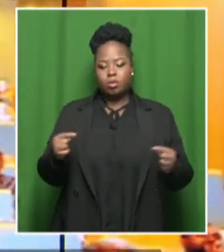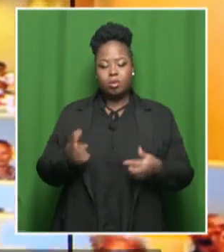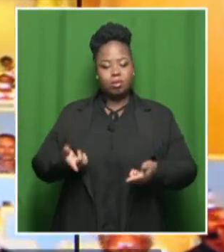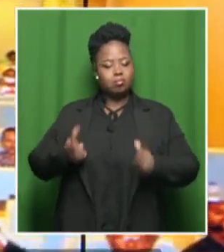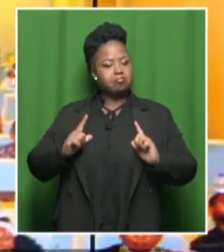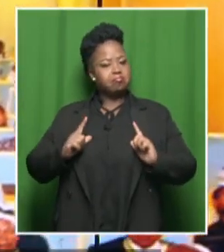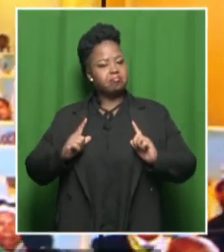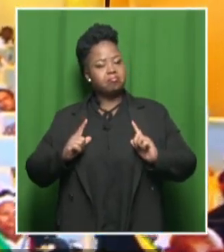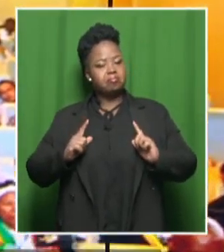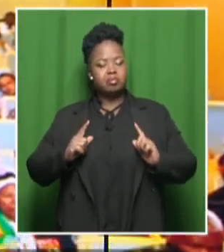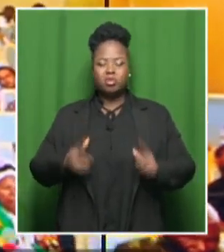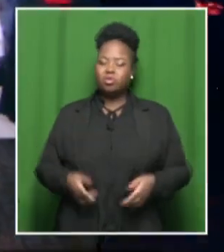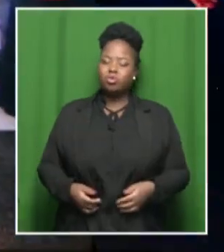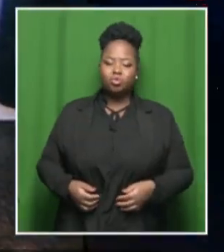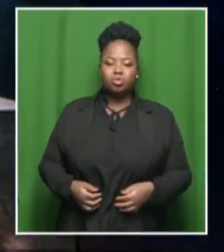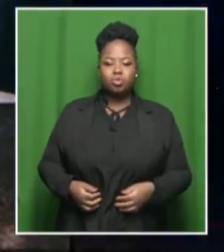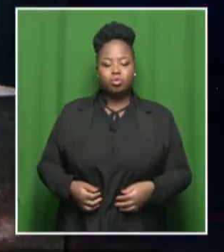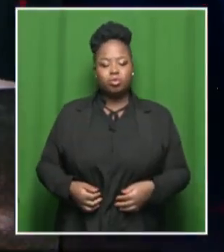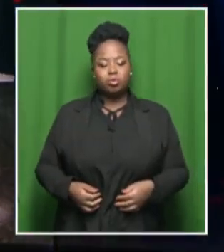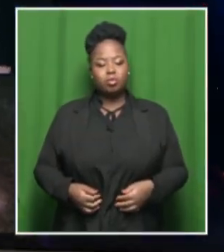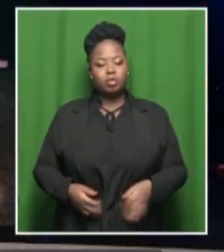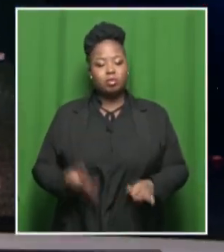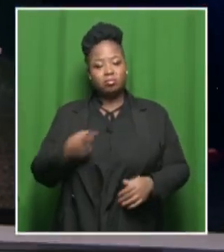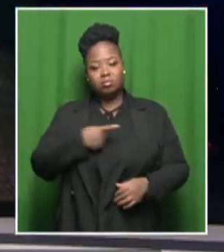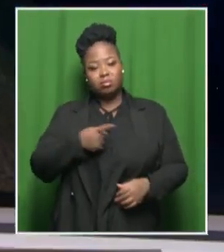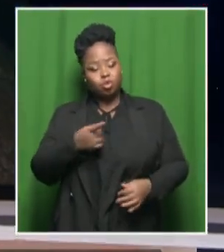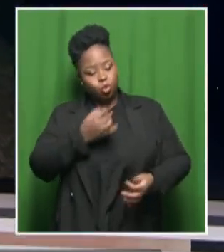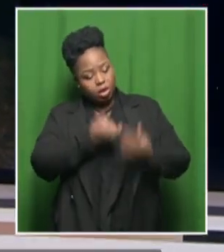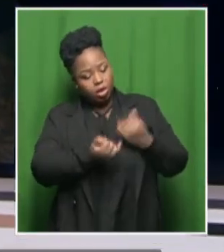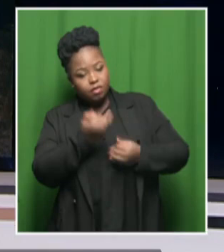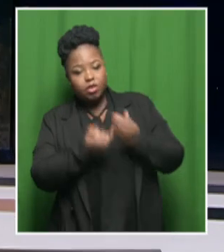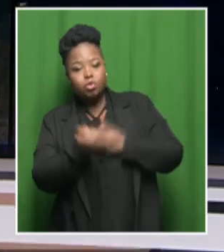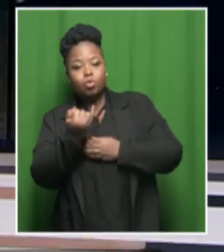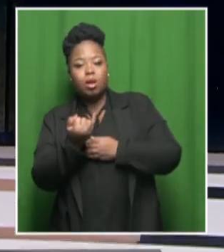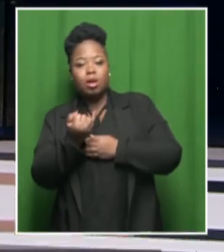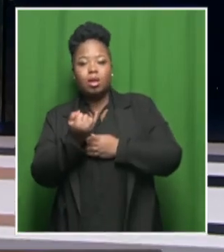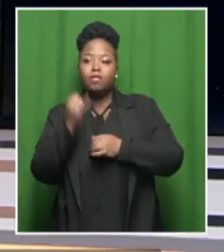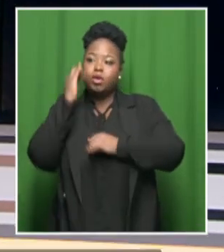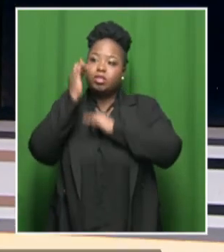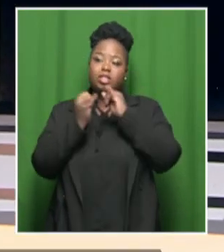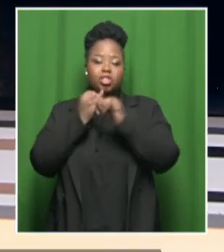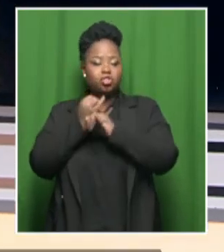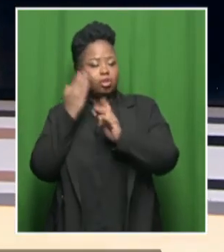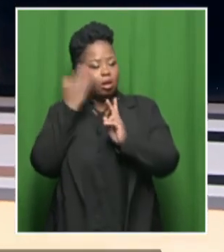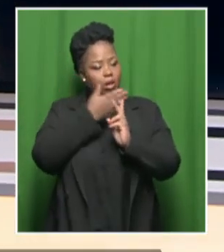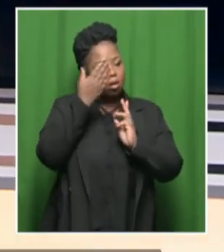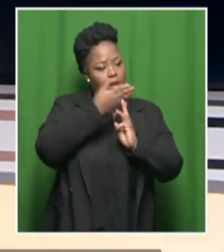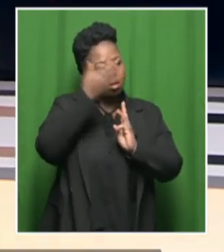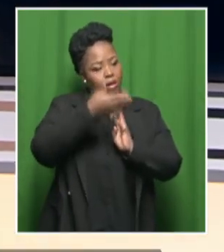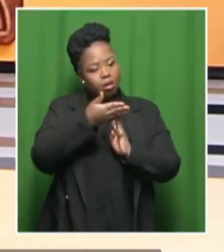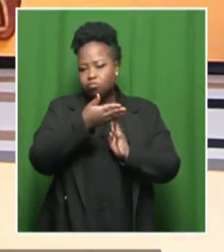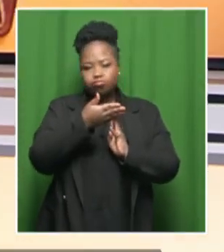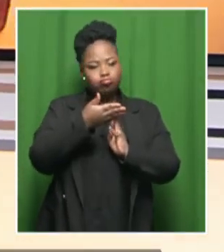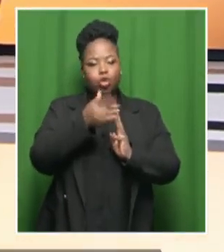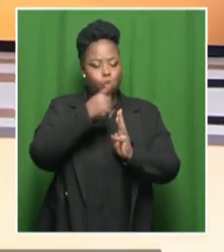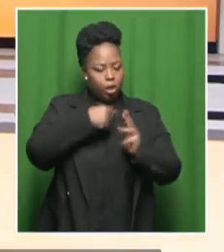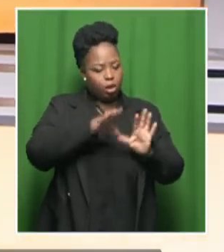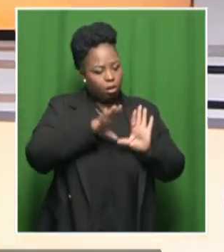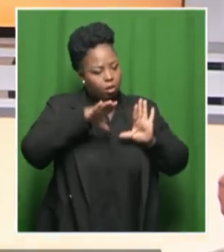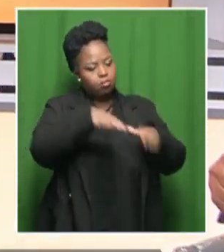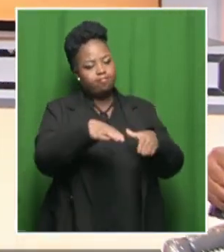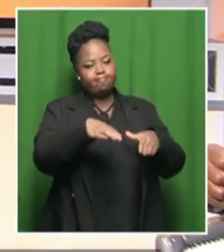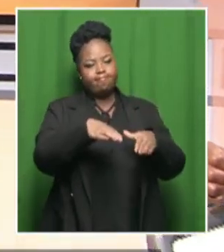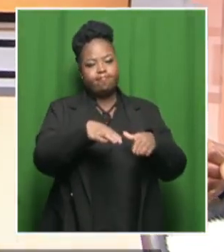allowed to be dealt with individually, but collectively. What kind of strategy we could put in